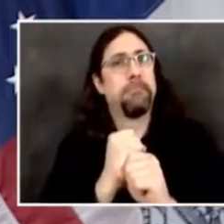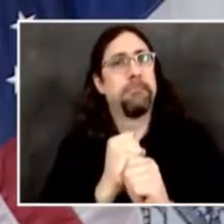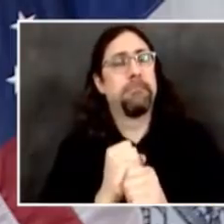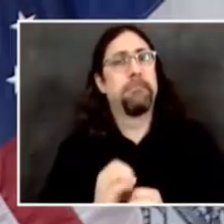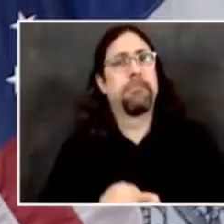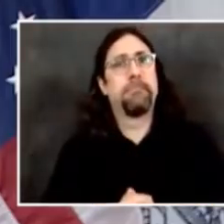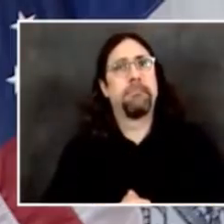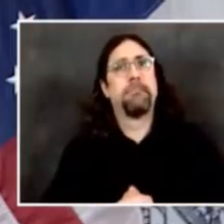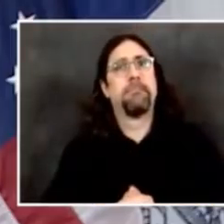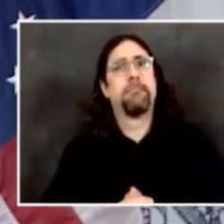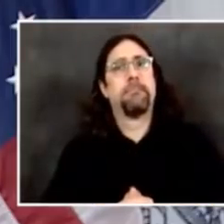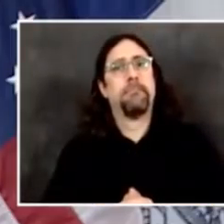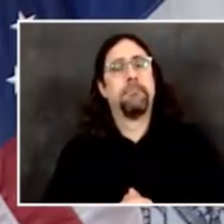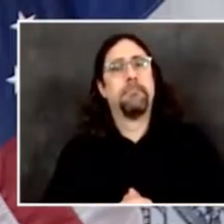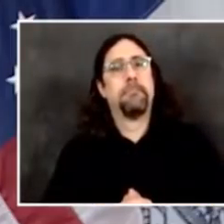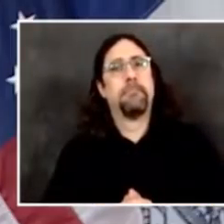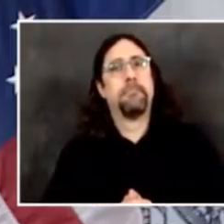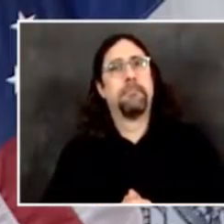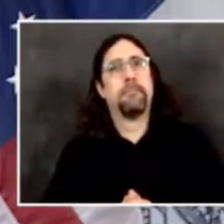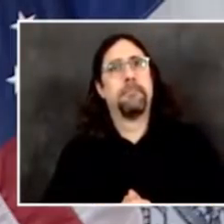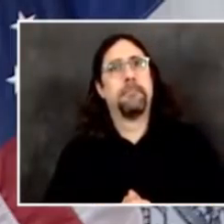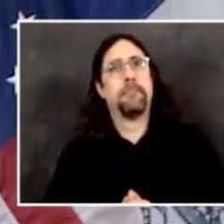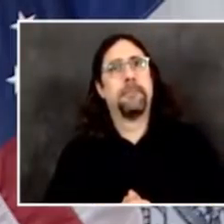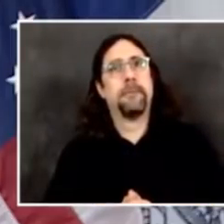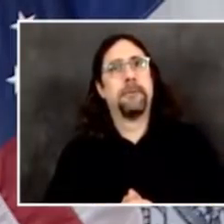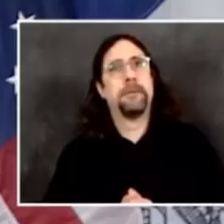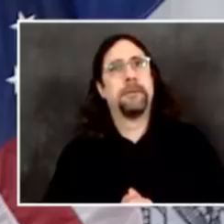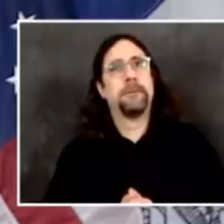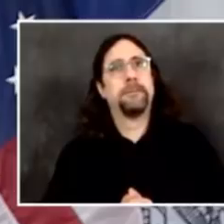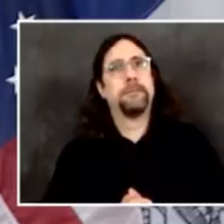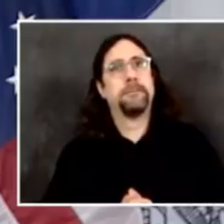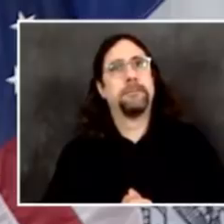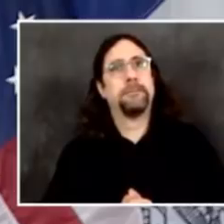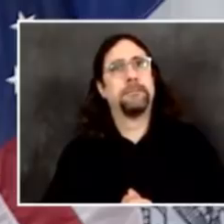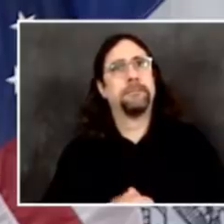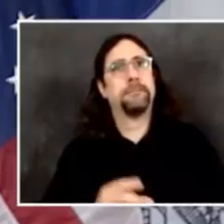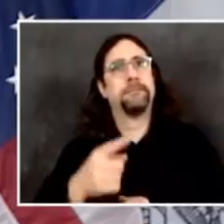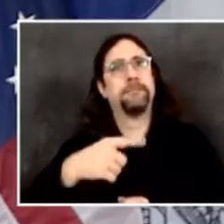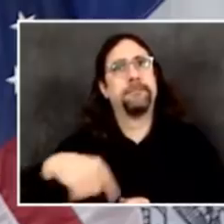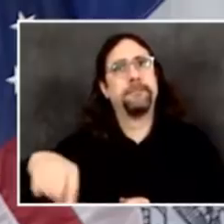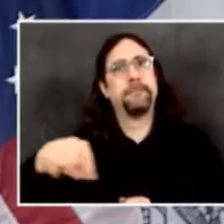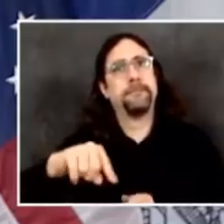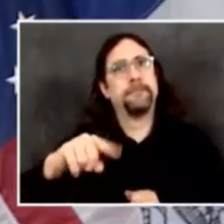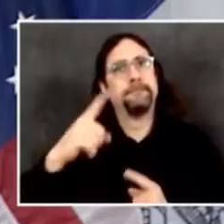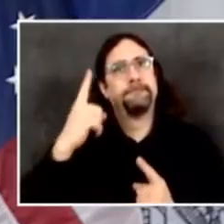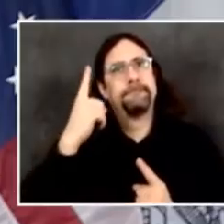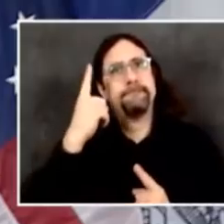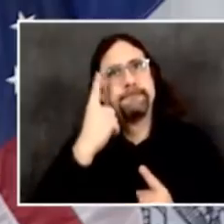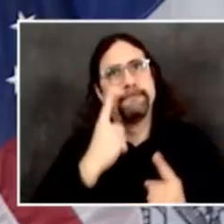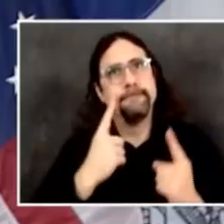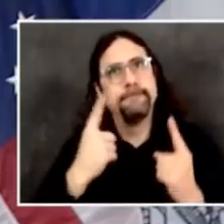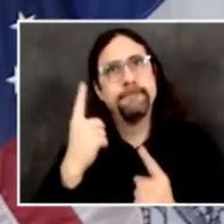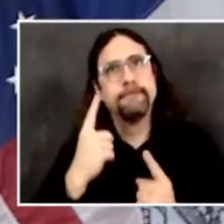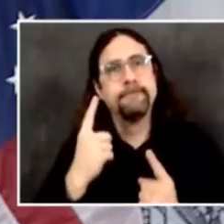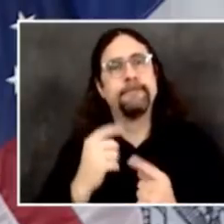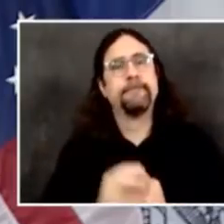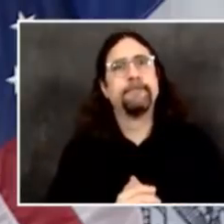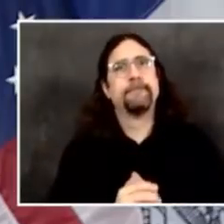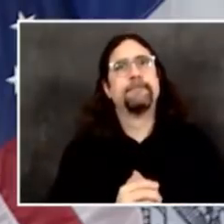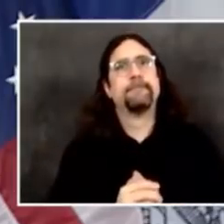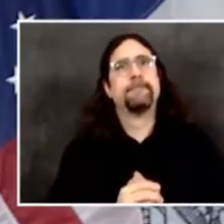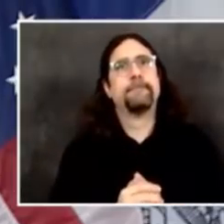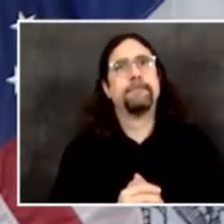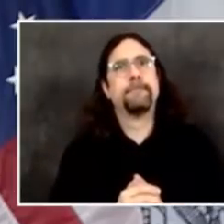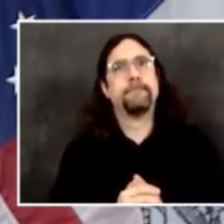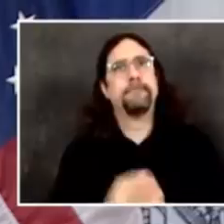thought process of empathy, because I think the vast majority of people in the city, you either know a doctor,